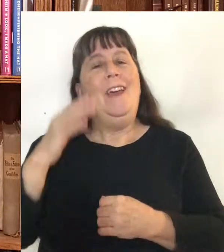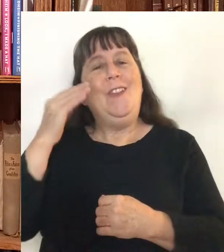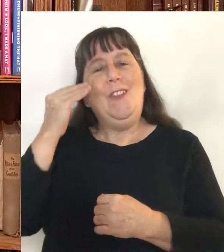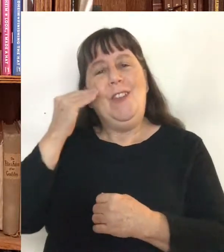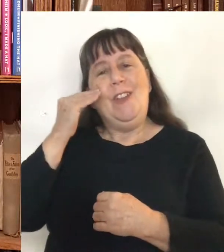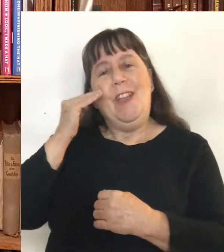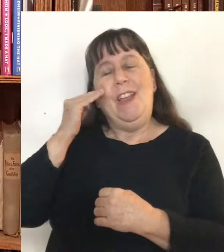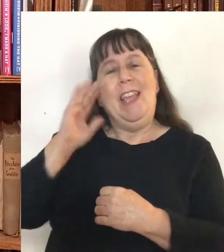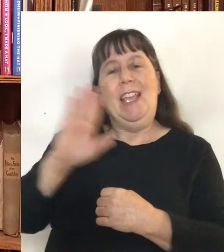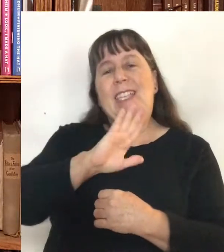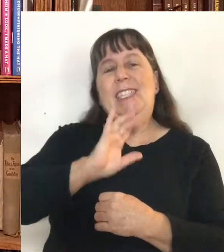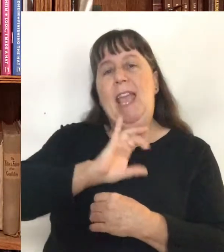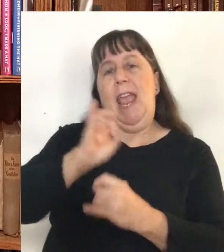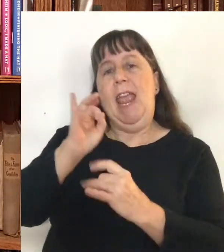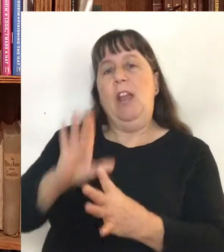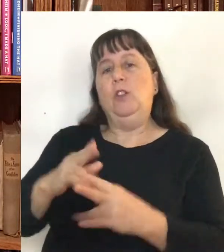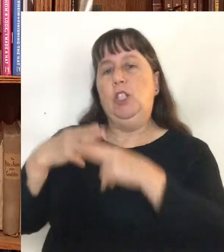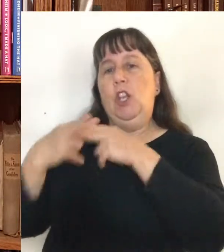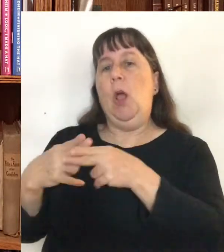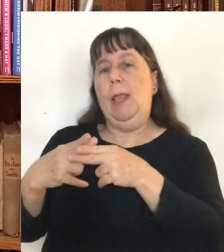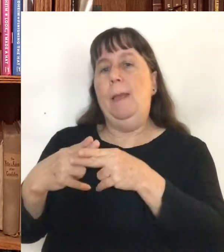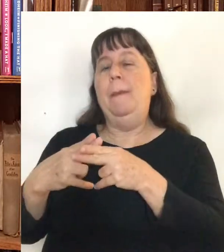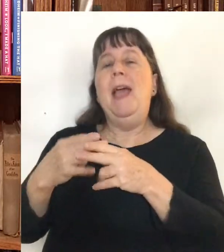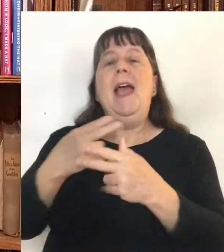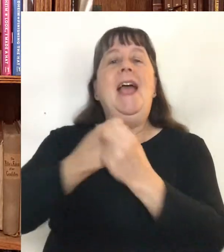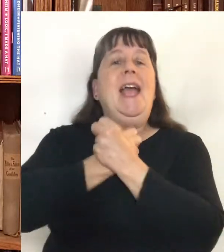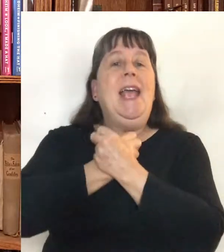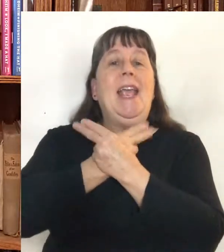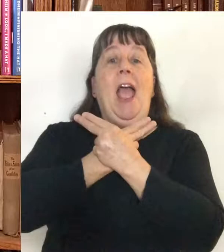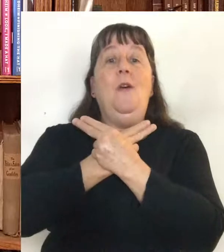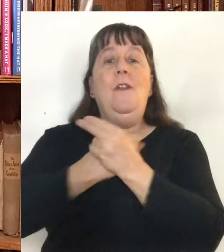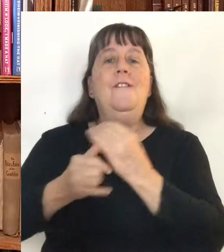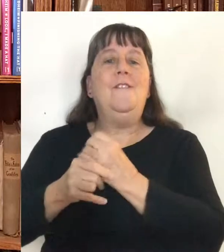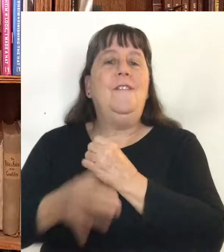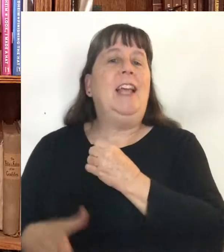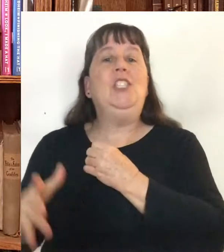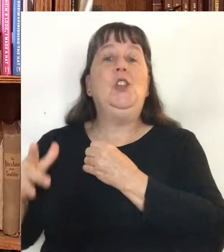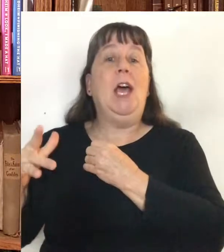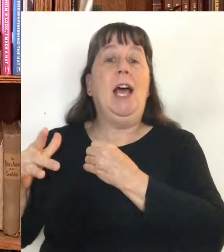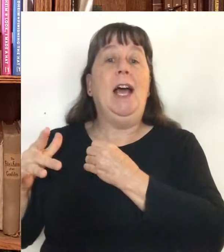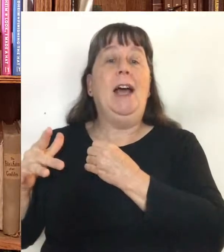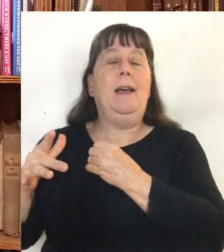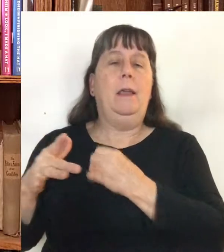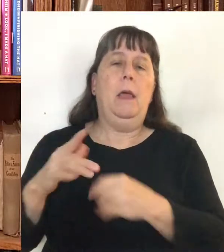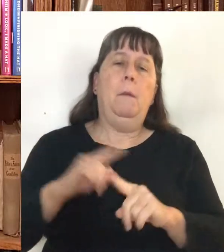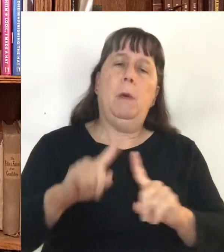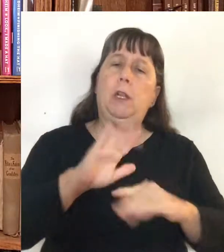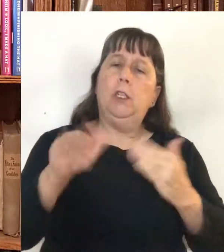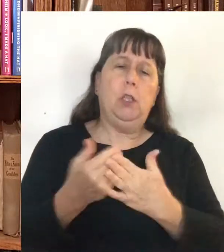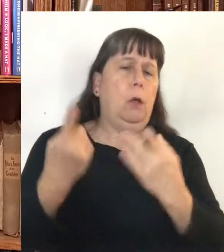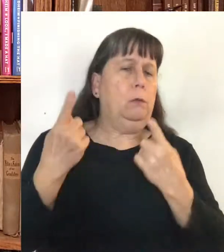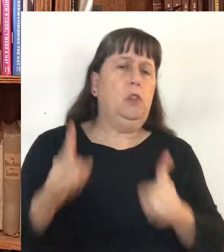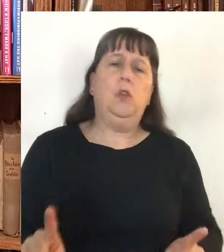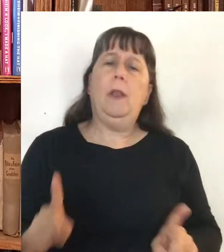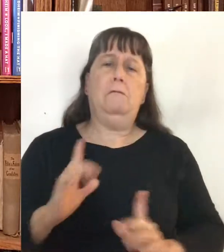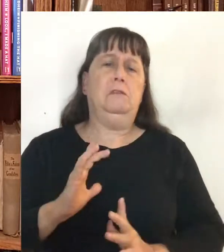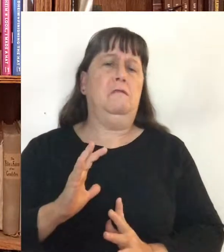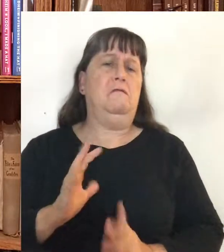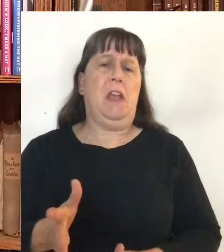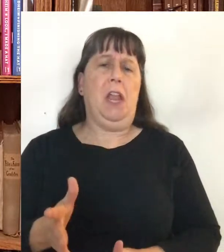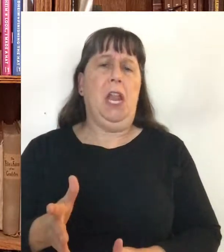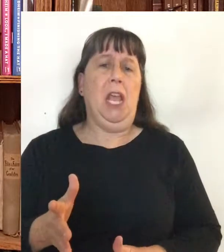as Count Flatula. But it's all turning out just fine,